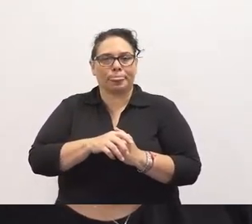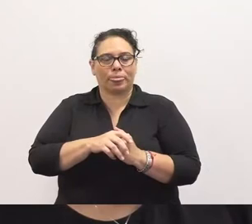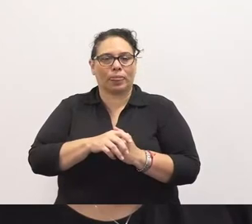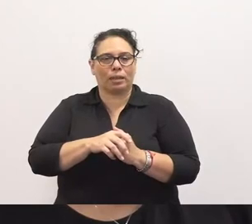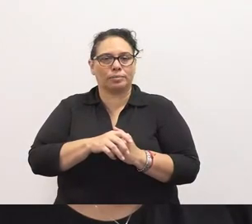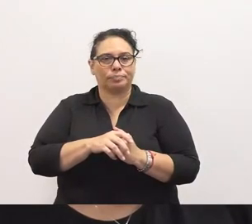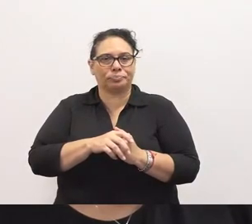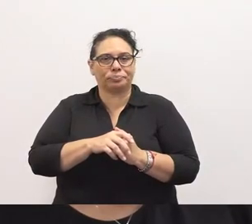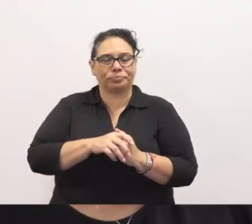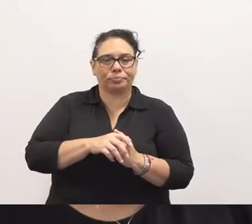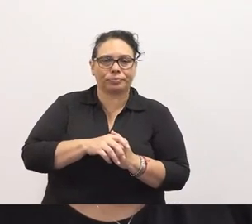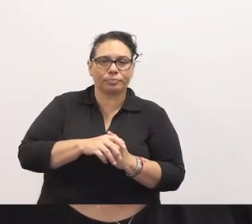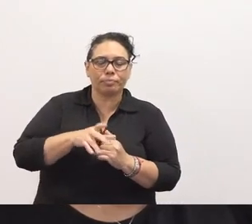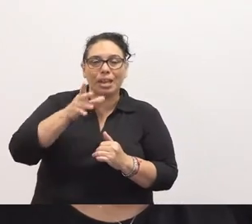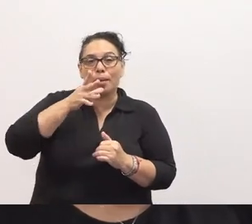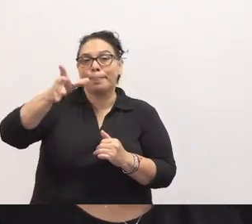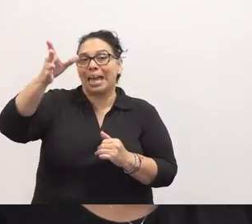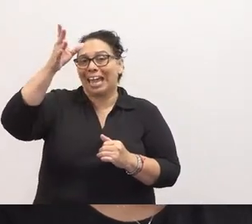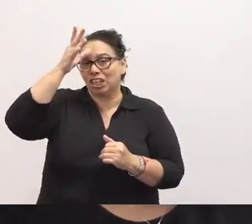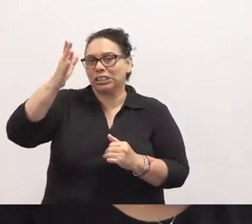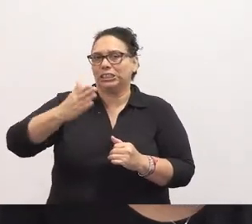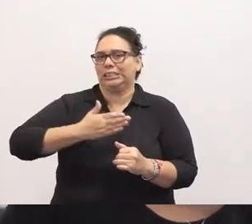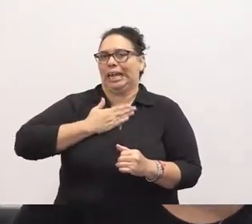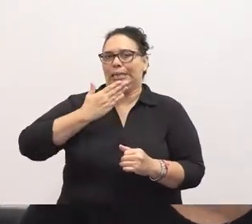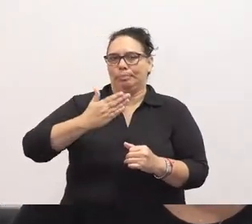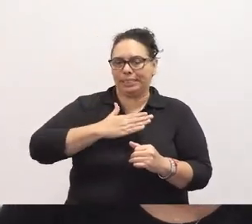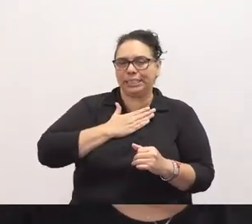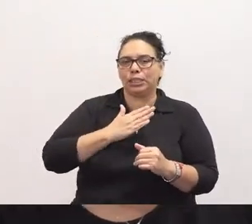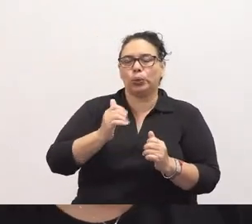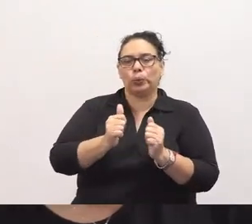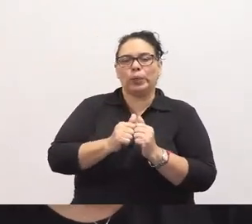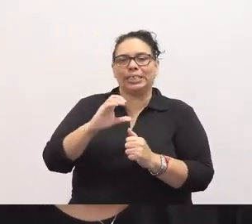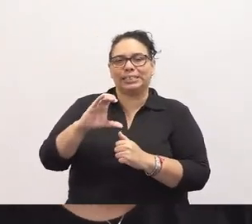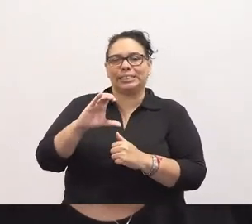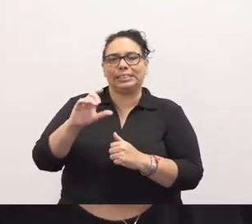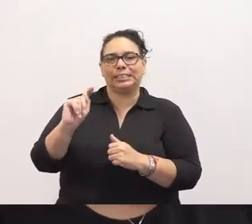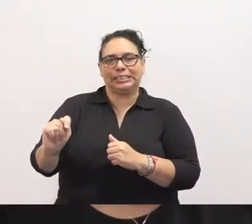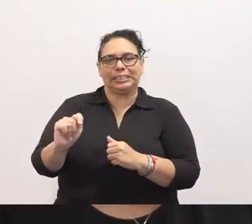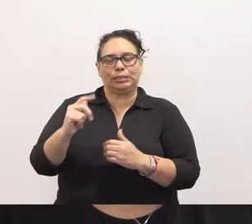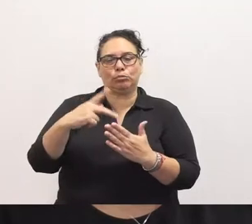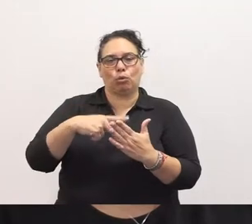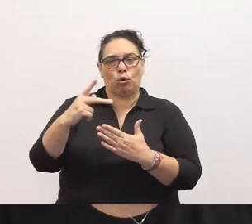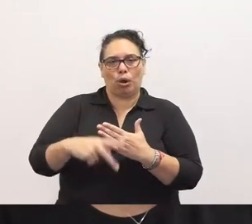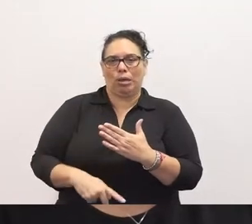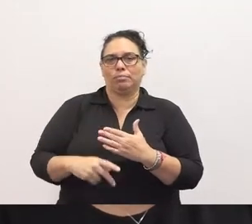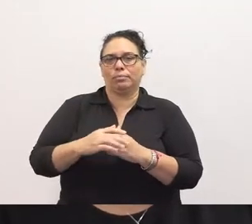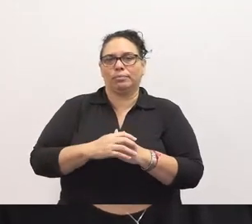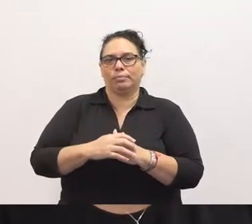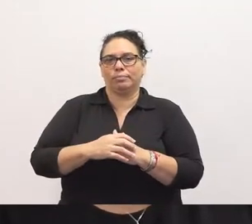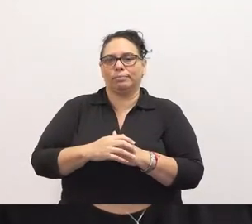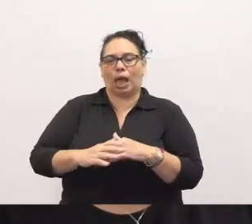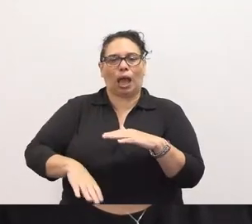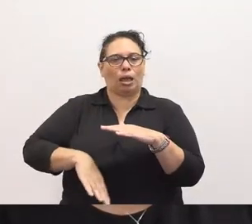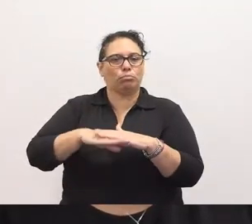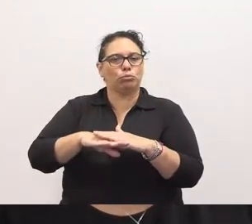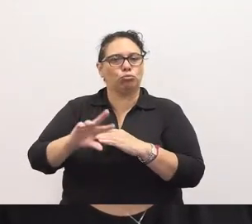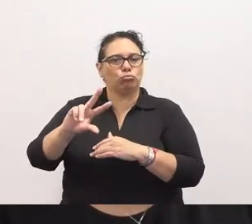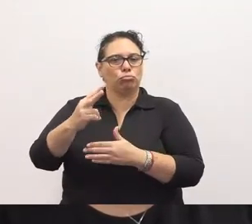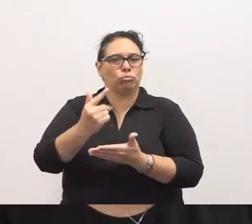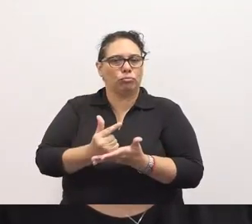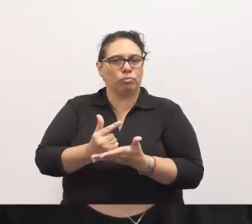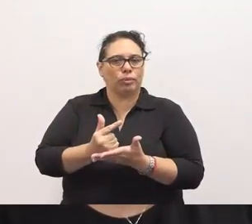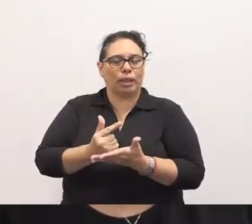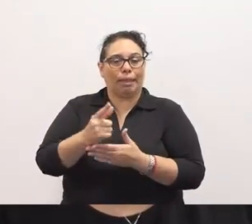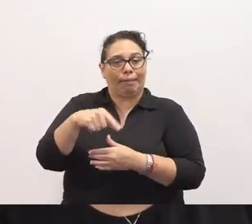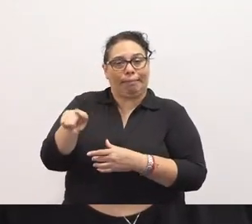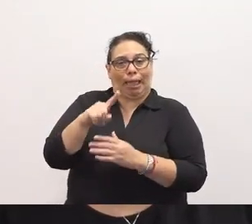Overwhelmingly, the parents have been happy with the CCT program up to grade 3, and they